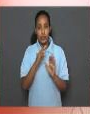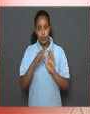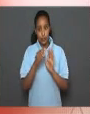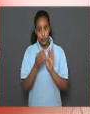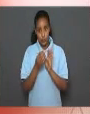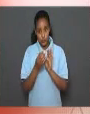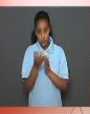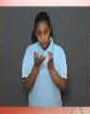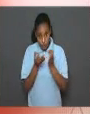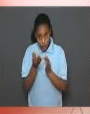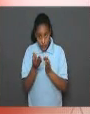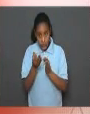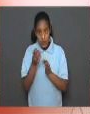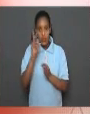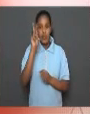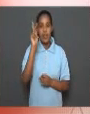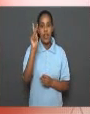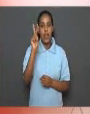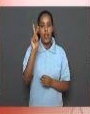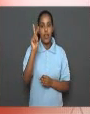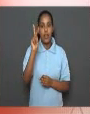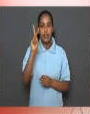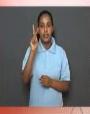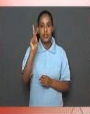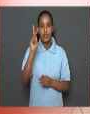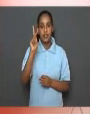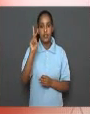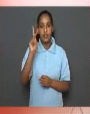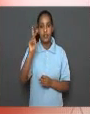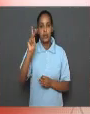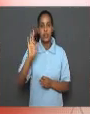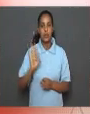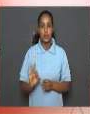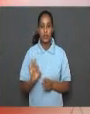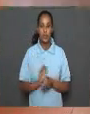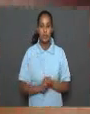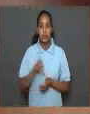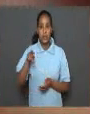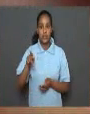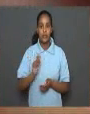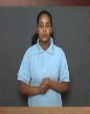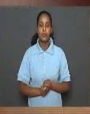denoted by K subscript P.